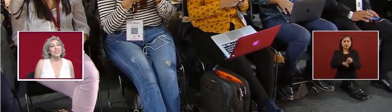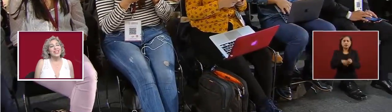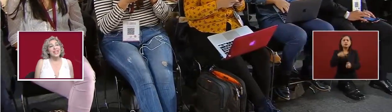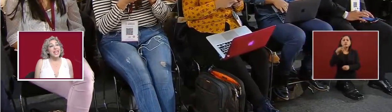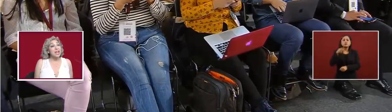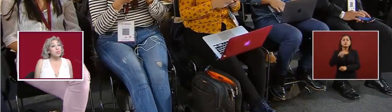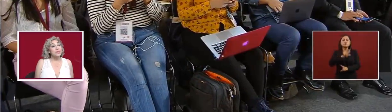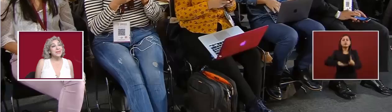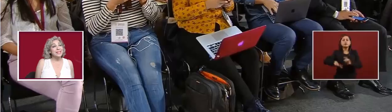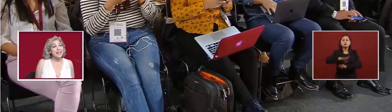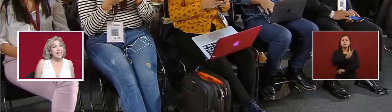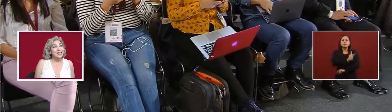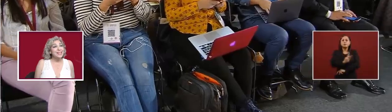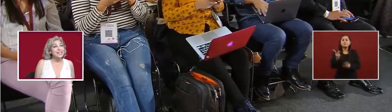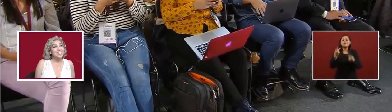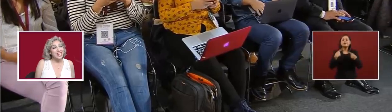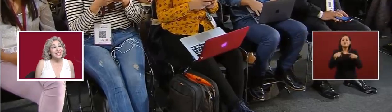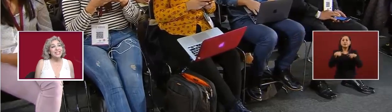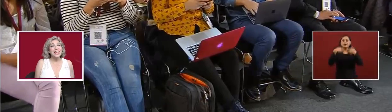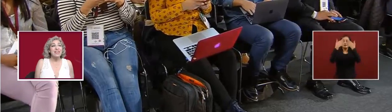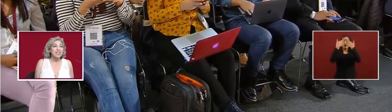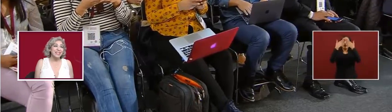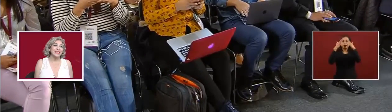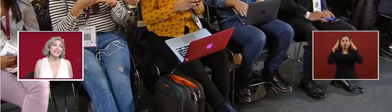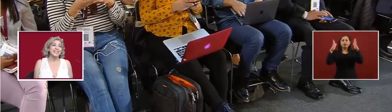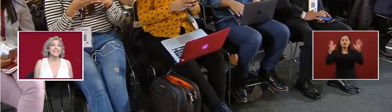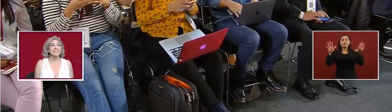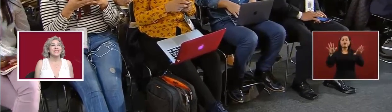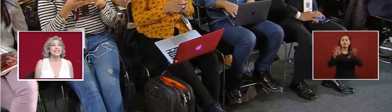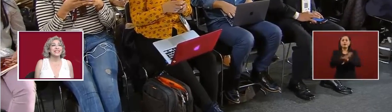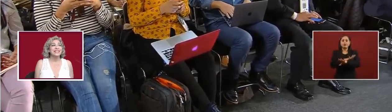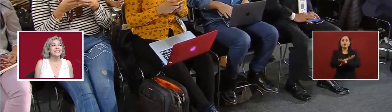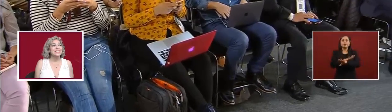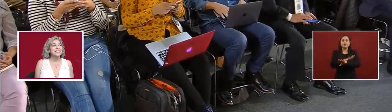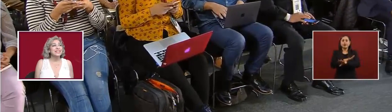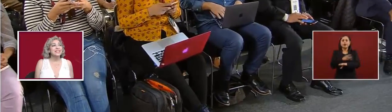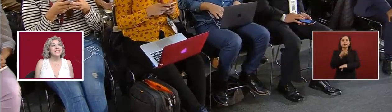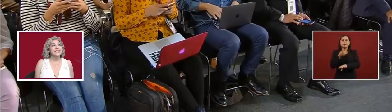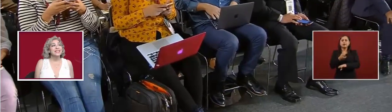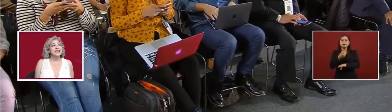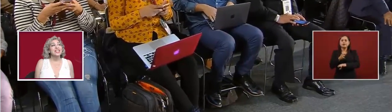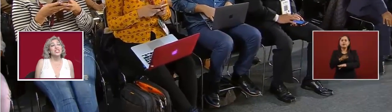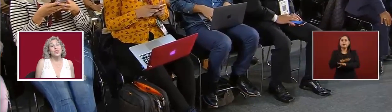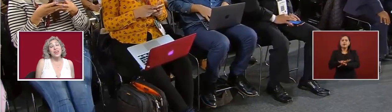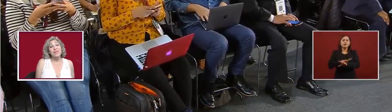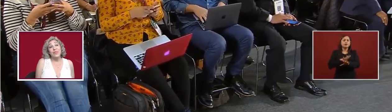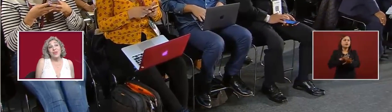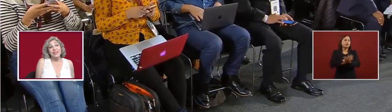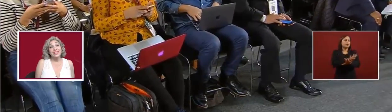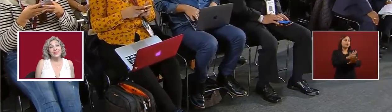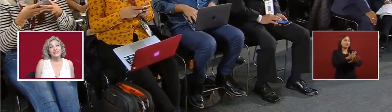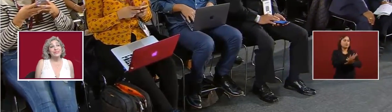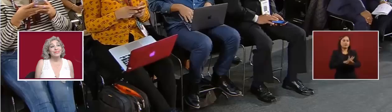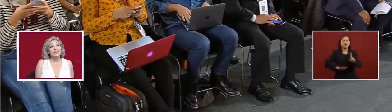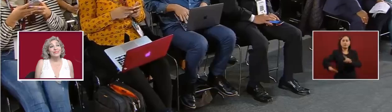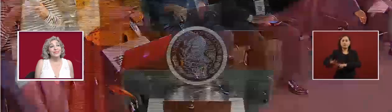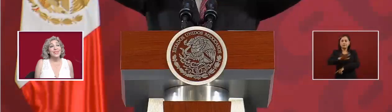and when mentality changes everything changes so therefore